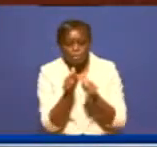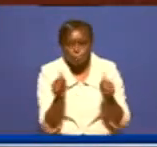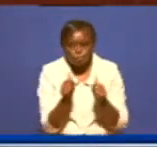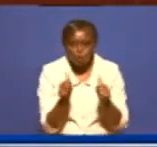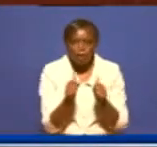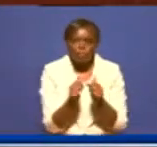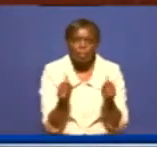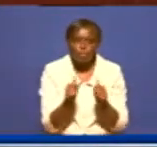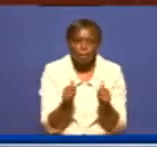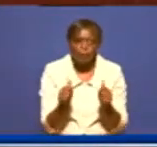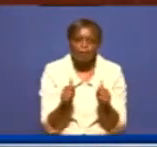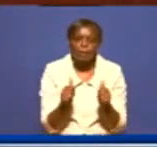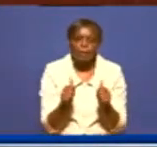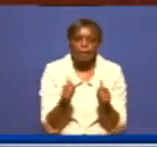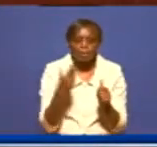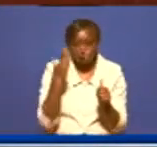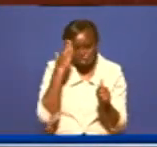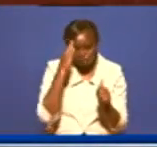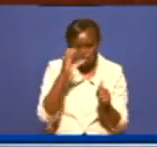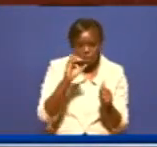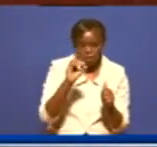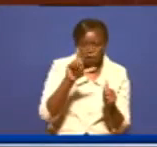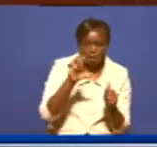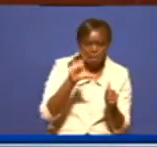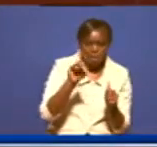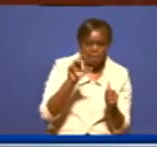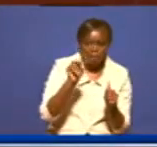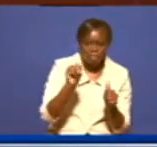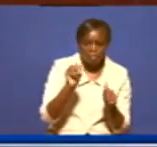keenly. I know Ledama Olekina has been busy